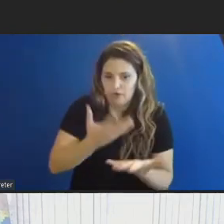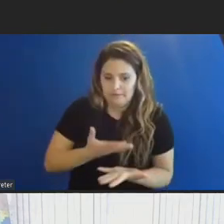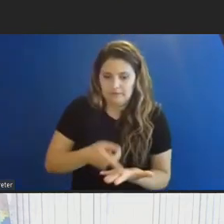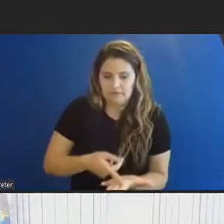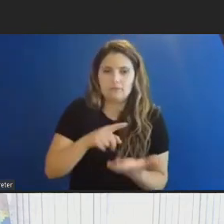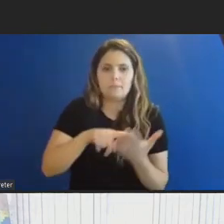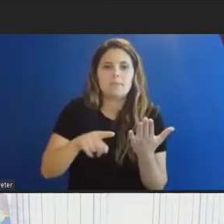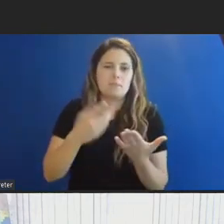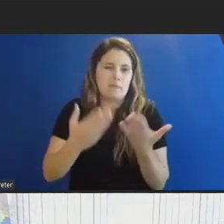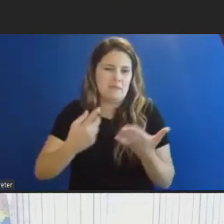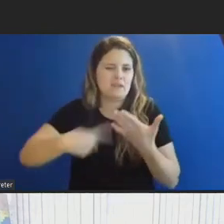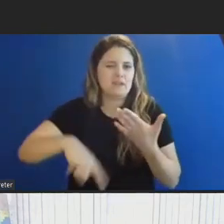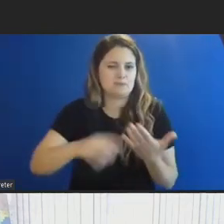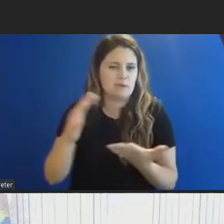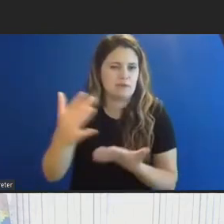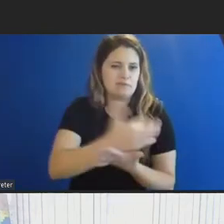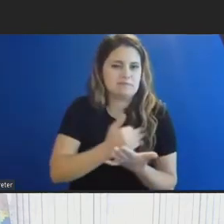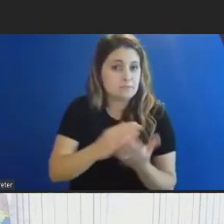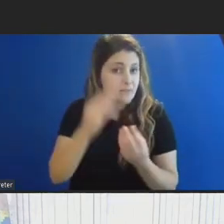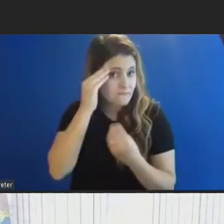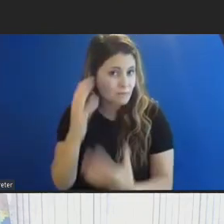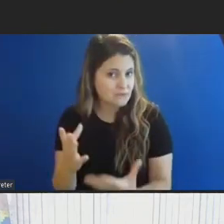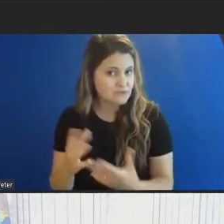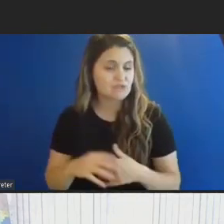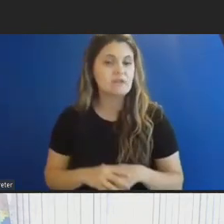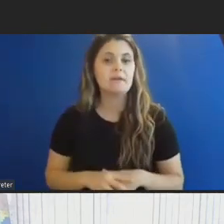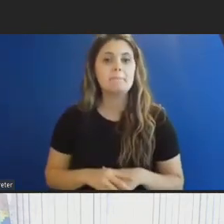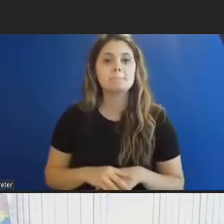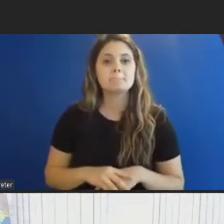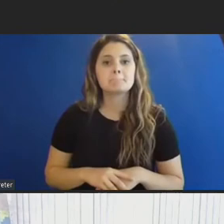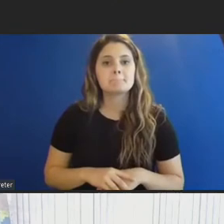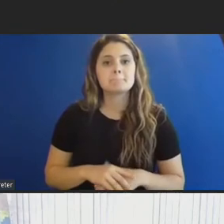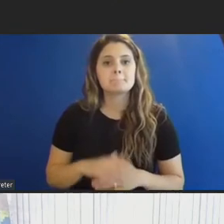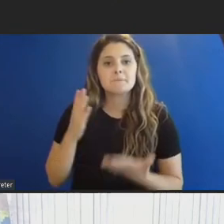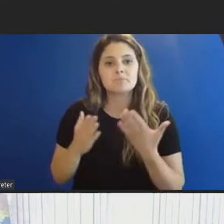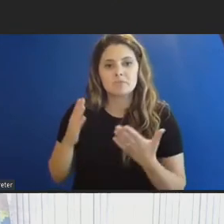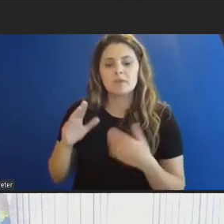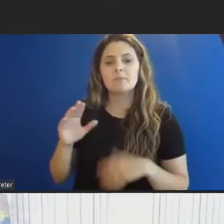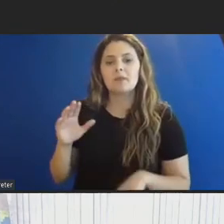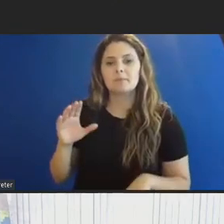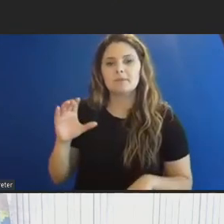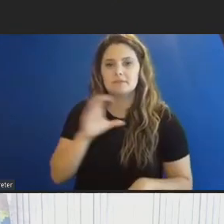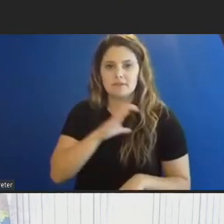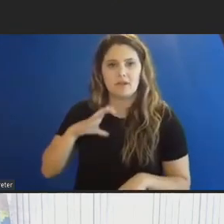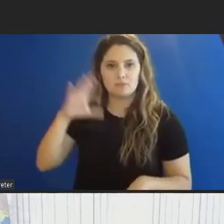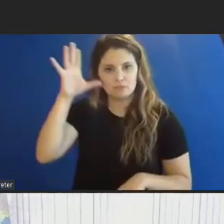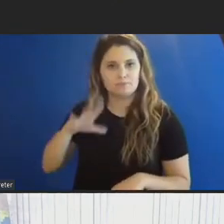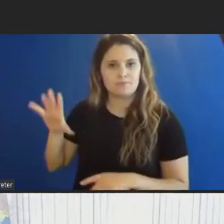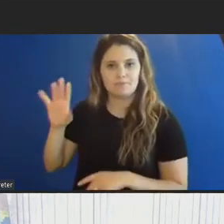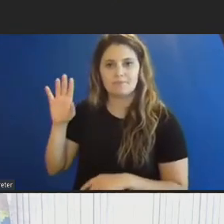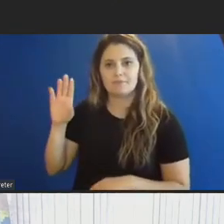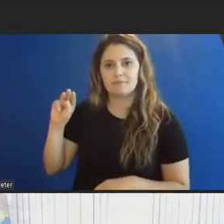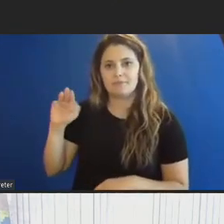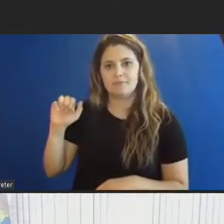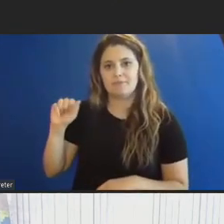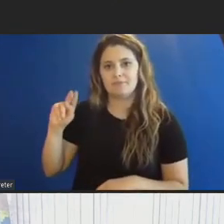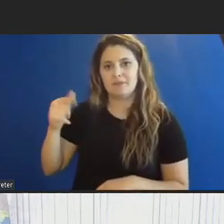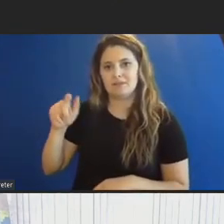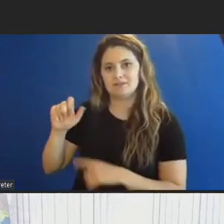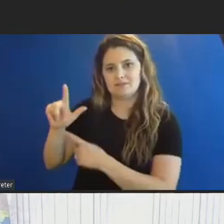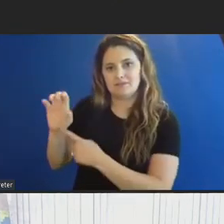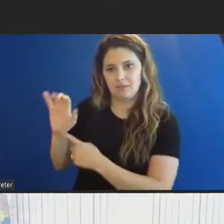talk next week, maybe I can get some of that. I may invite Councilman Maskell to come on, because it's been a more of a Lubbock Safe kind